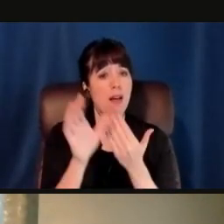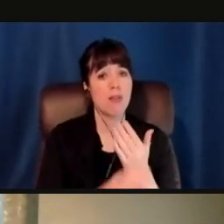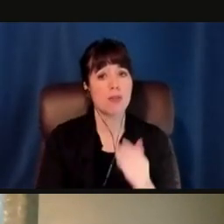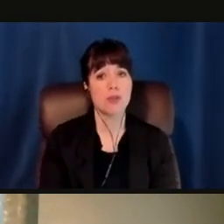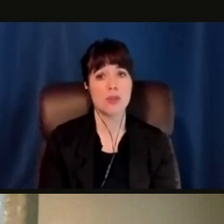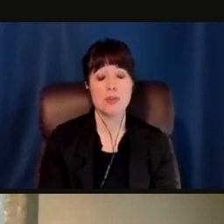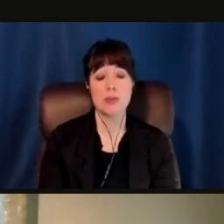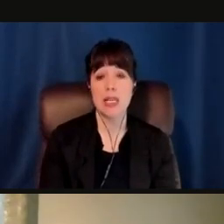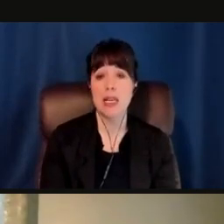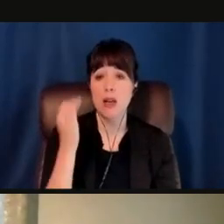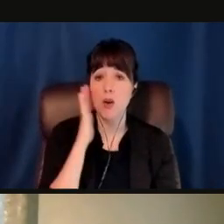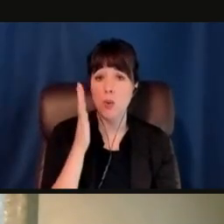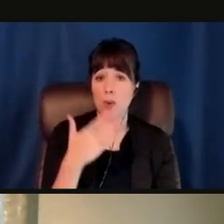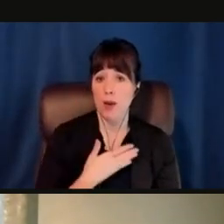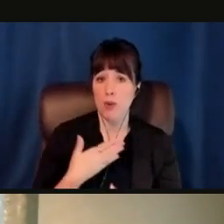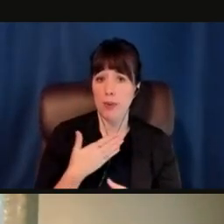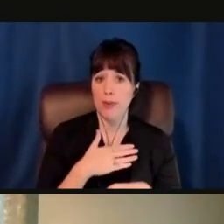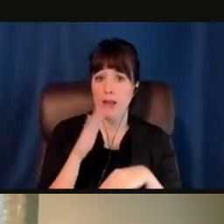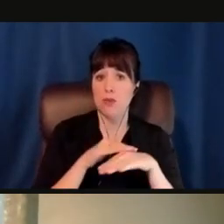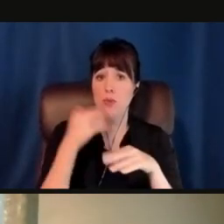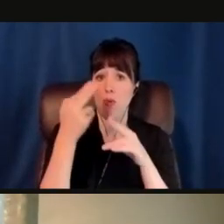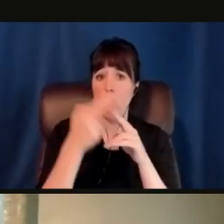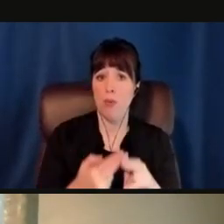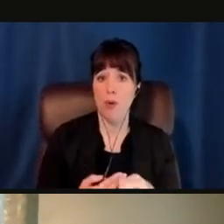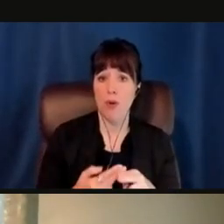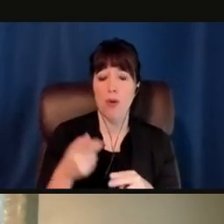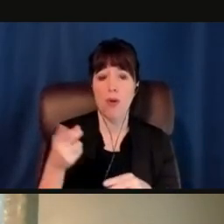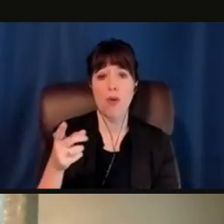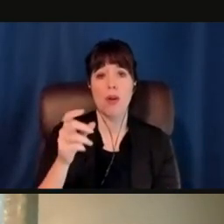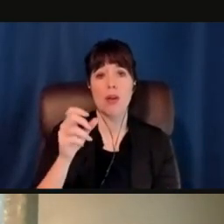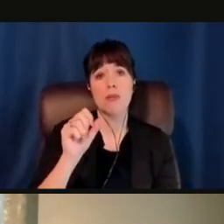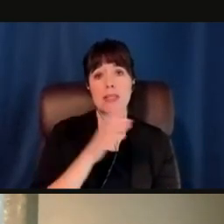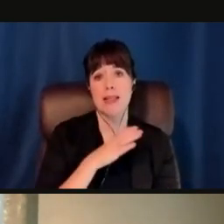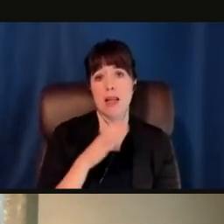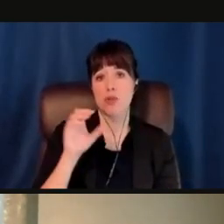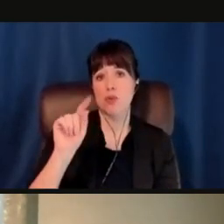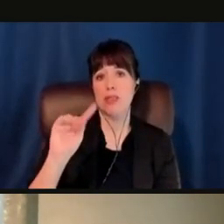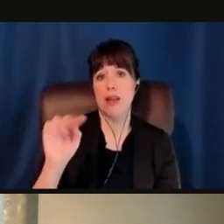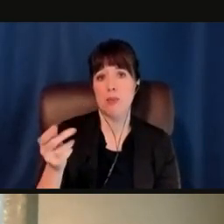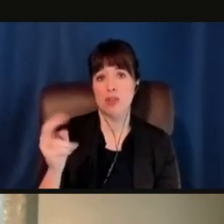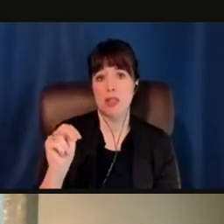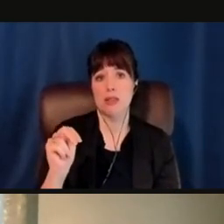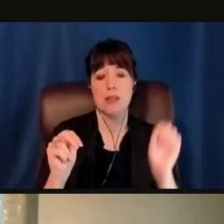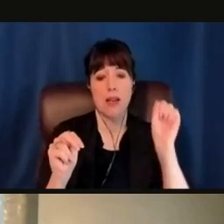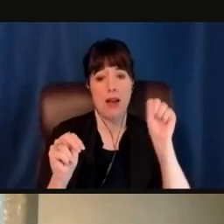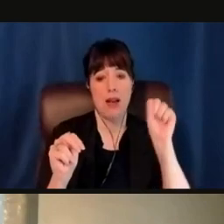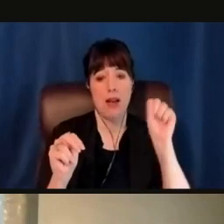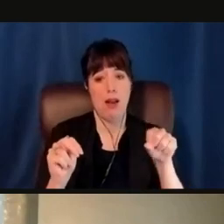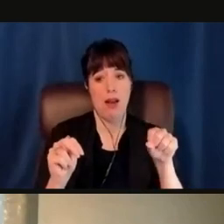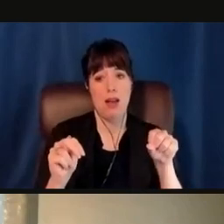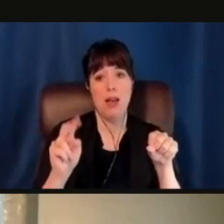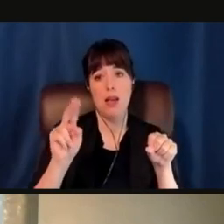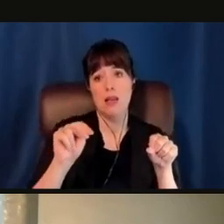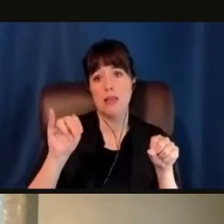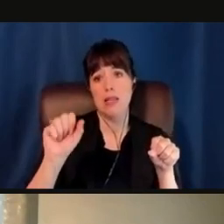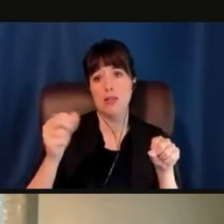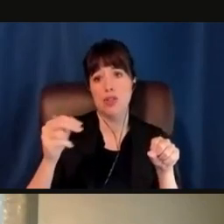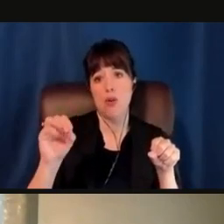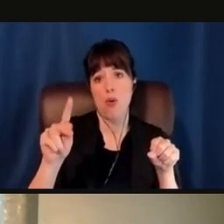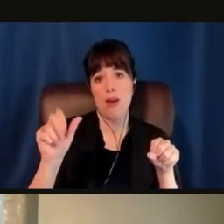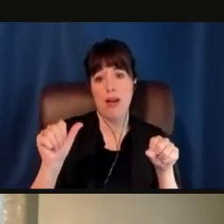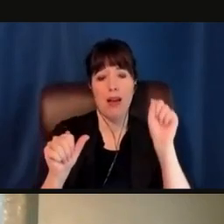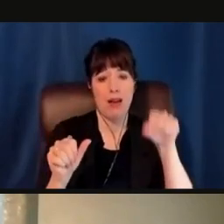If the recorder will please call the roll. Counselor Stapleton. Aye. Counselor Nishioka.